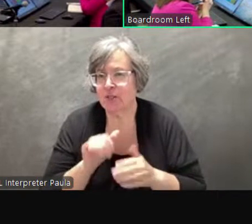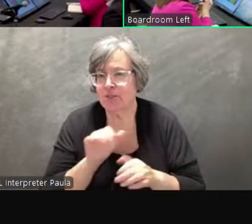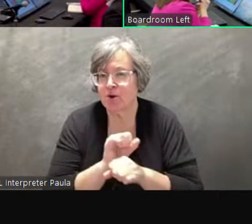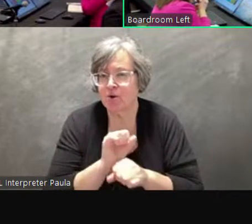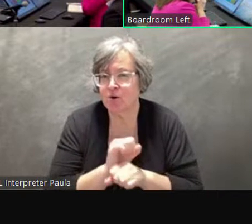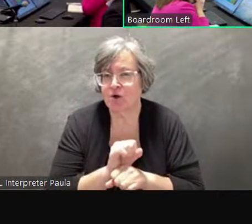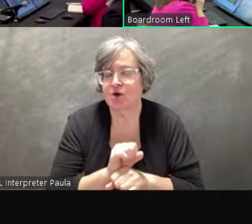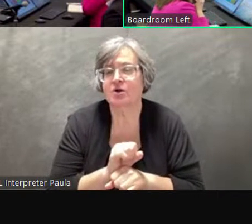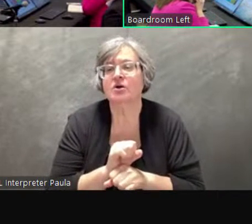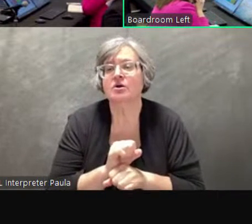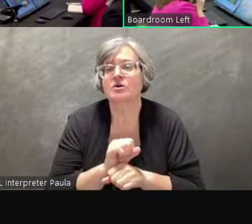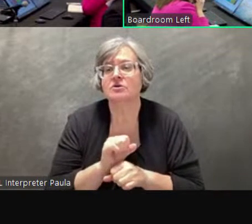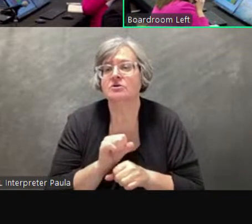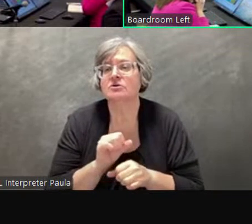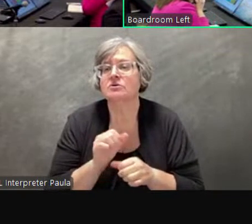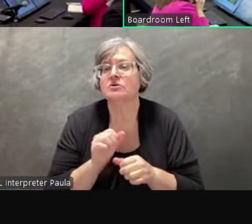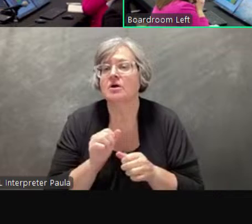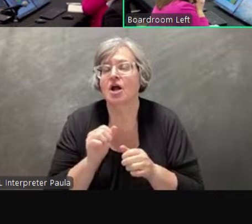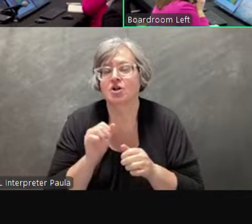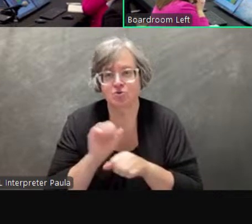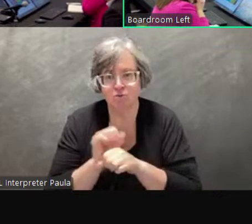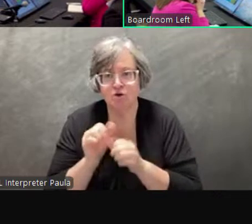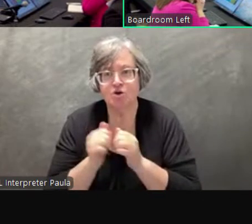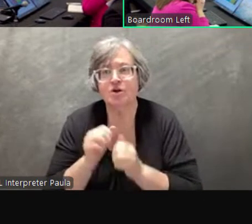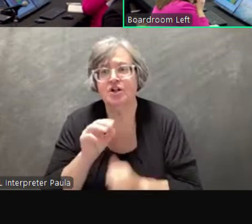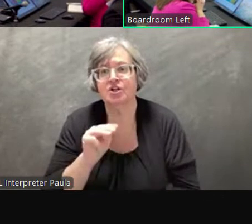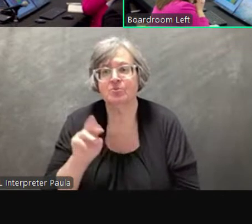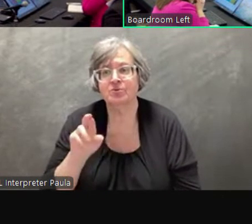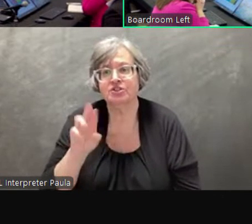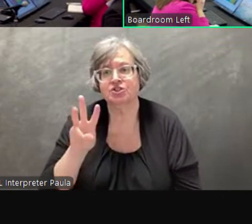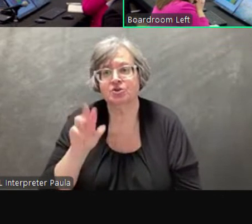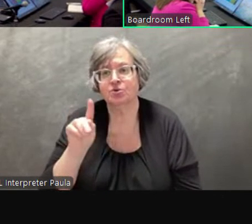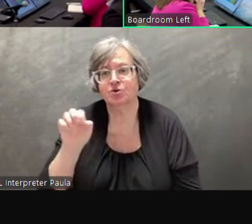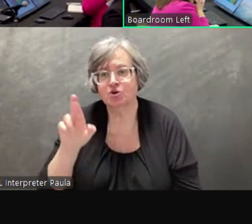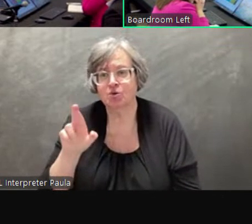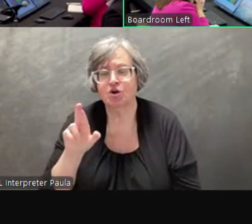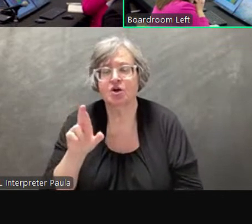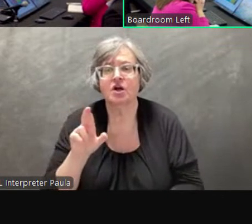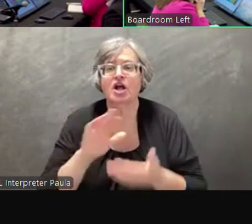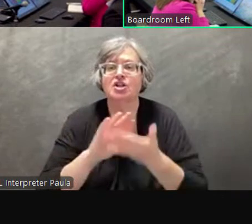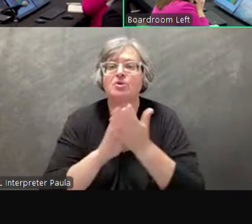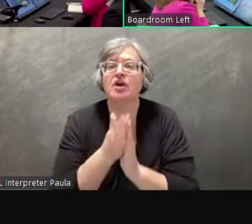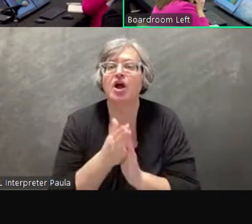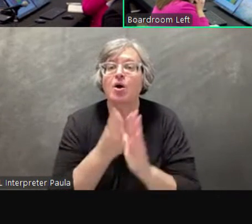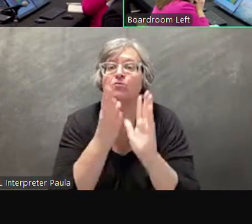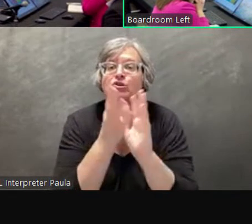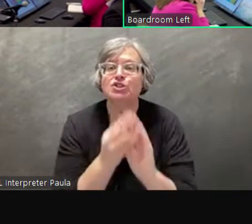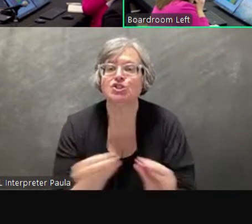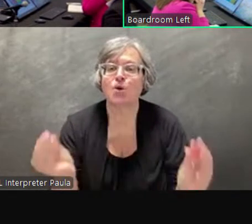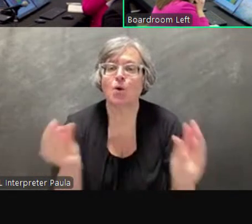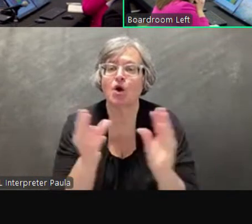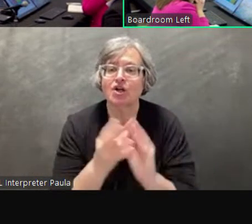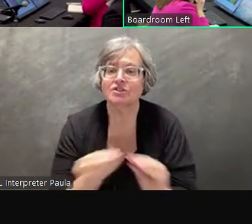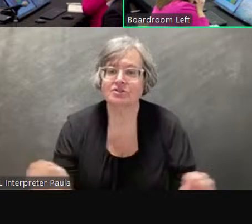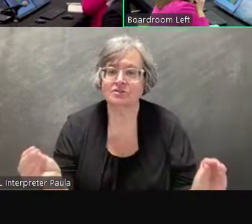Mr. Walker and the work we've done internally into real stories of what a